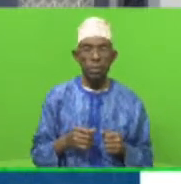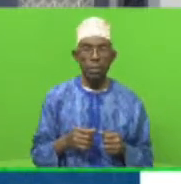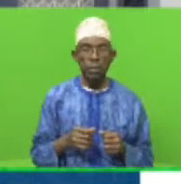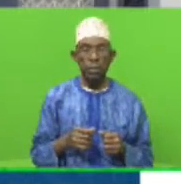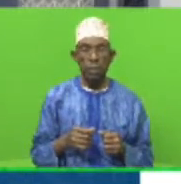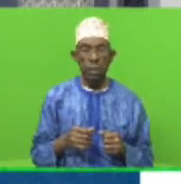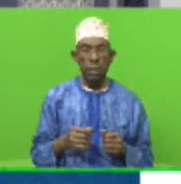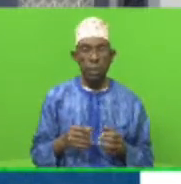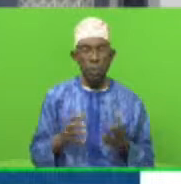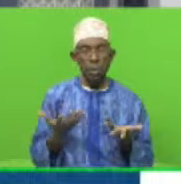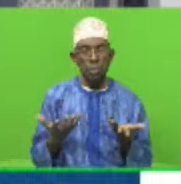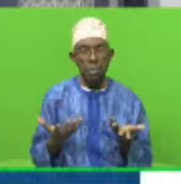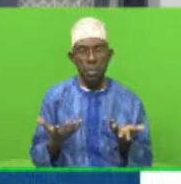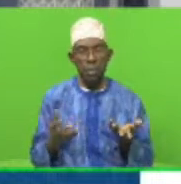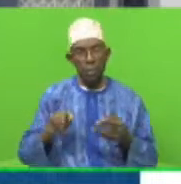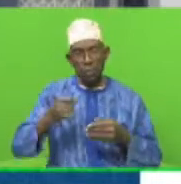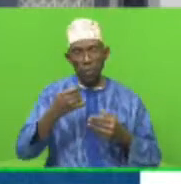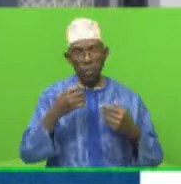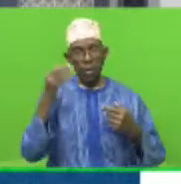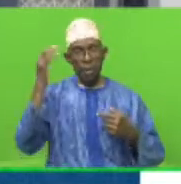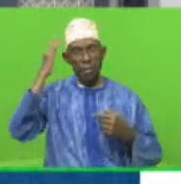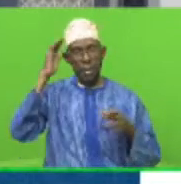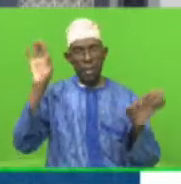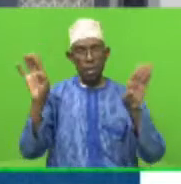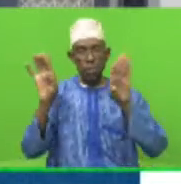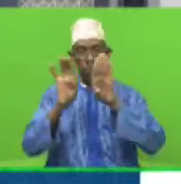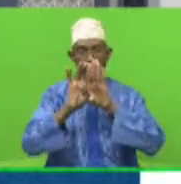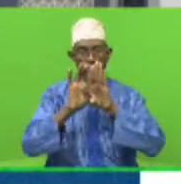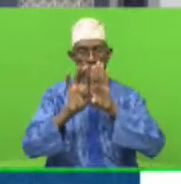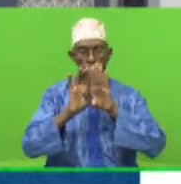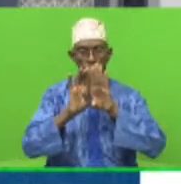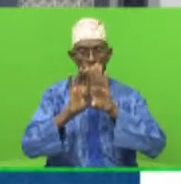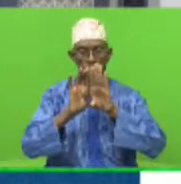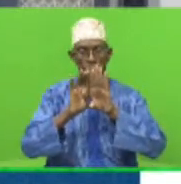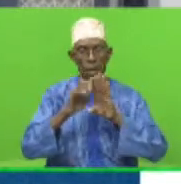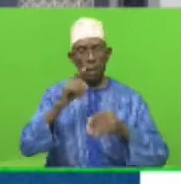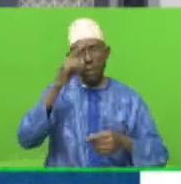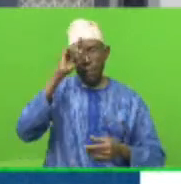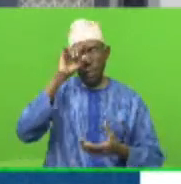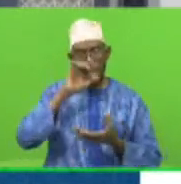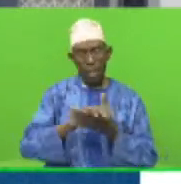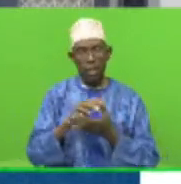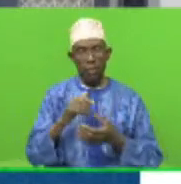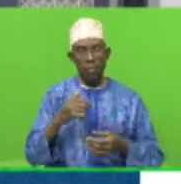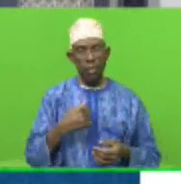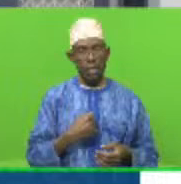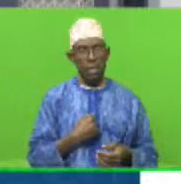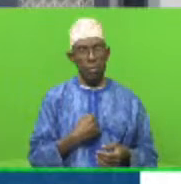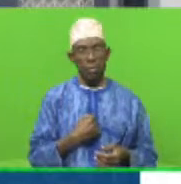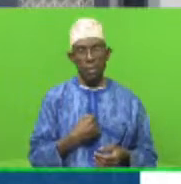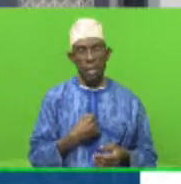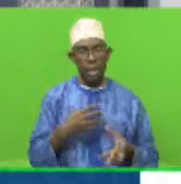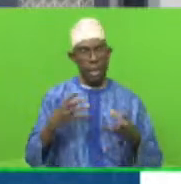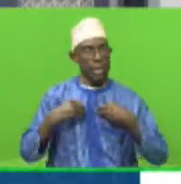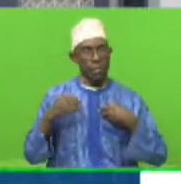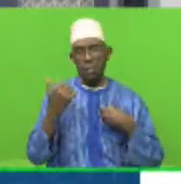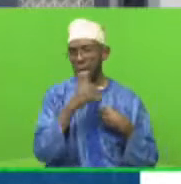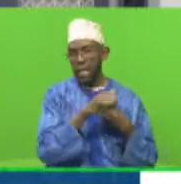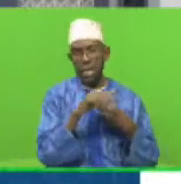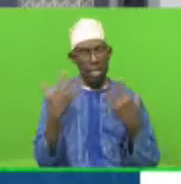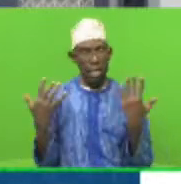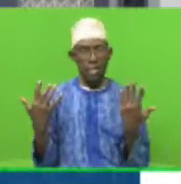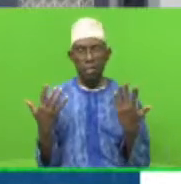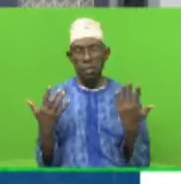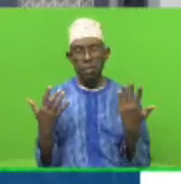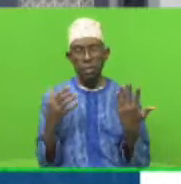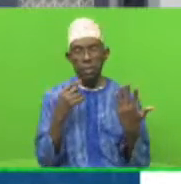is sort of like you have locked your mind. Whatever you believe in, you will not accept anything